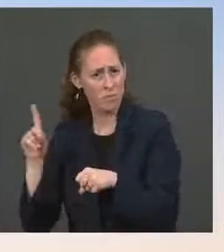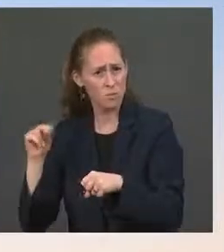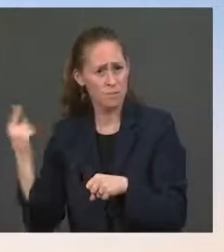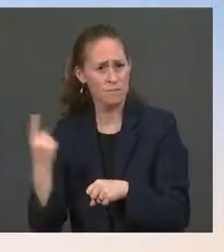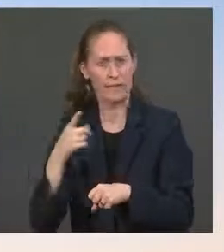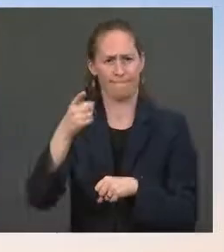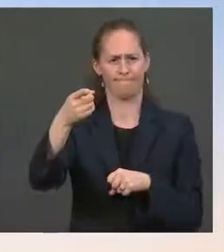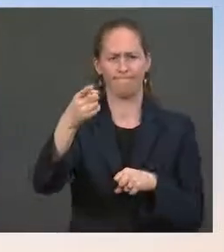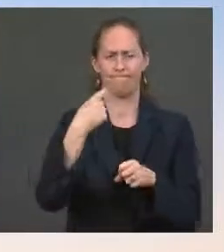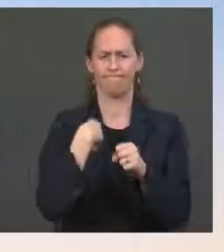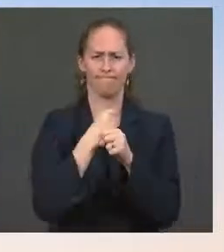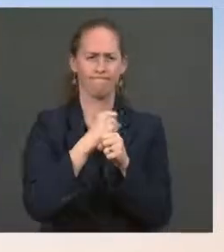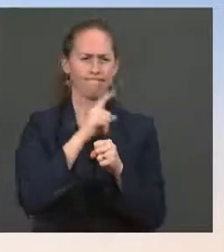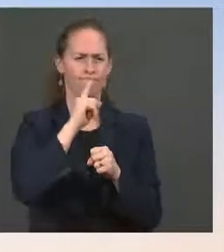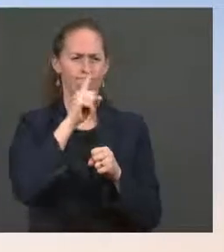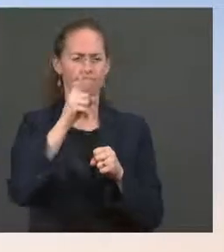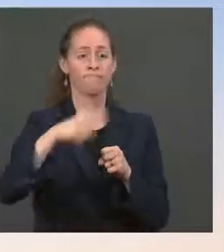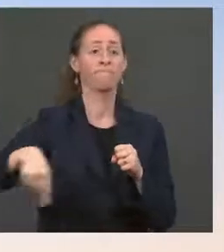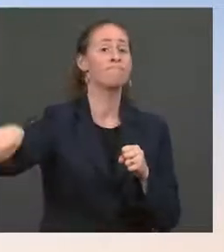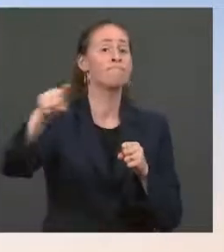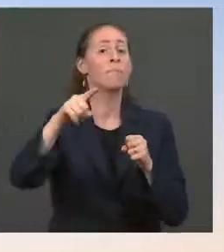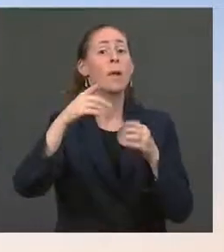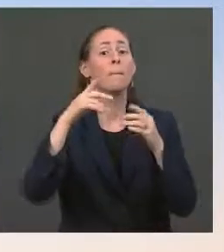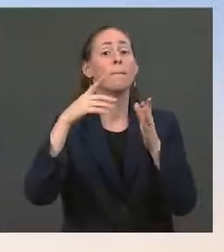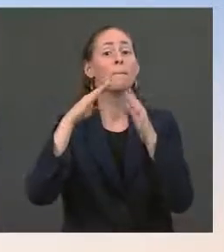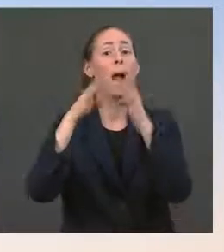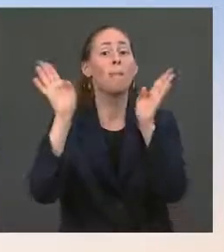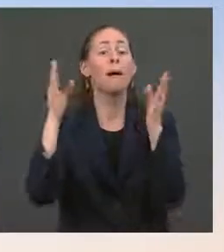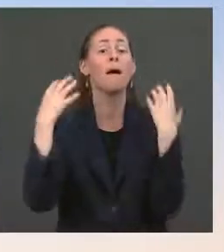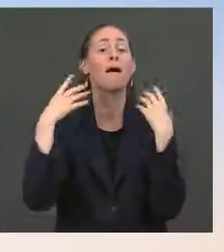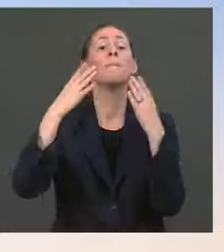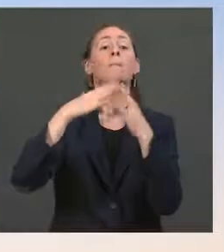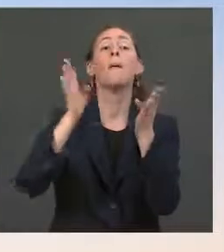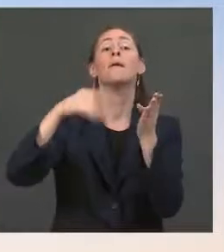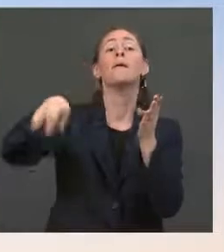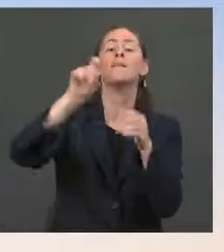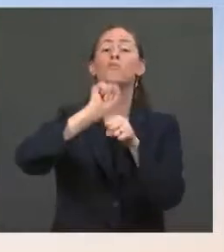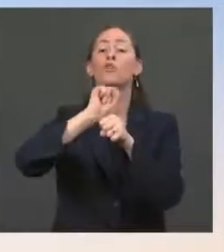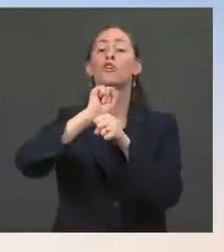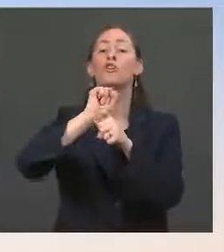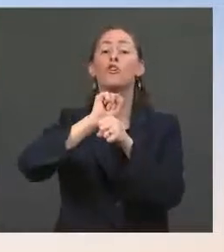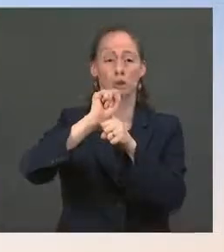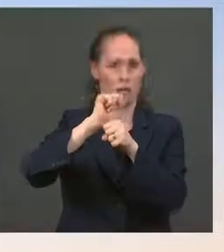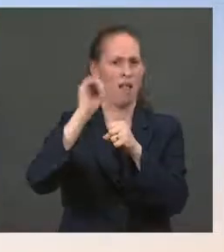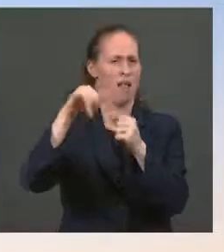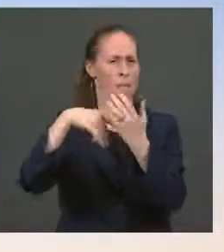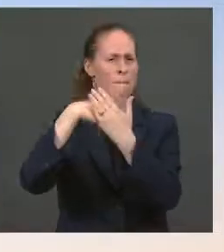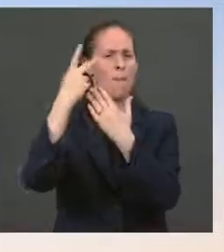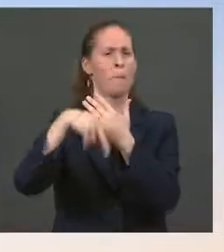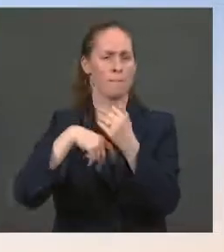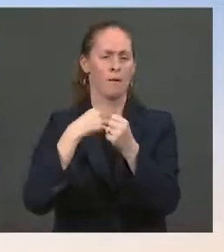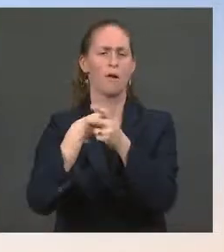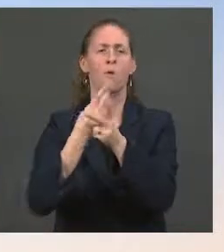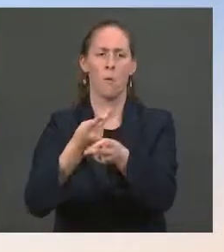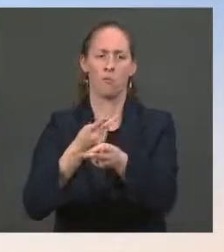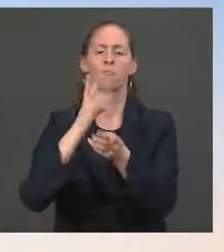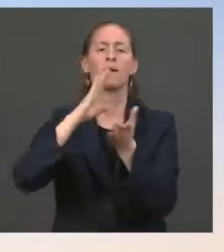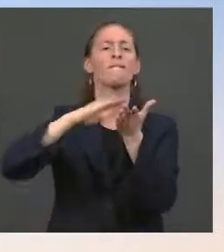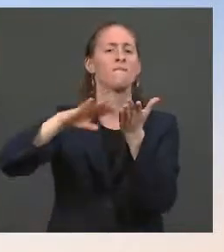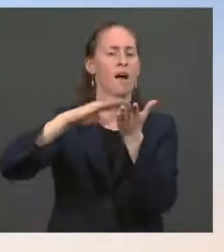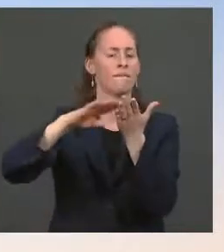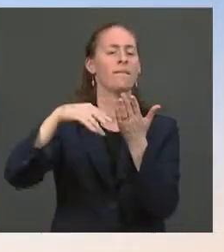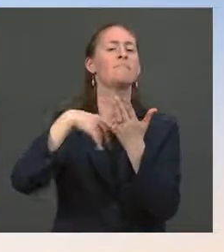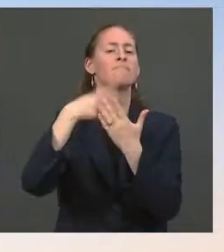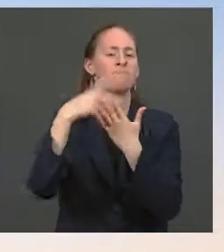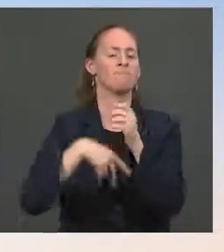is the Public Service Loan Forgiveness Program, which is an important but largely unmet, hence the reporting last night, promise to